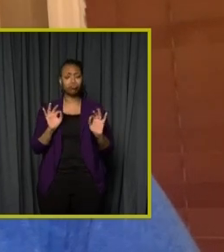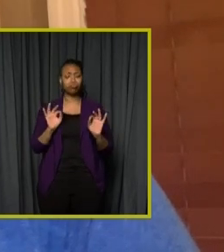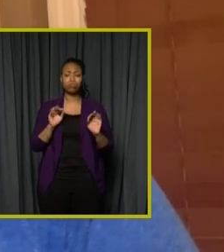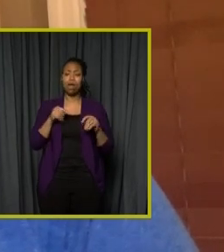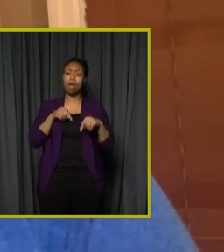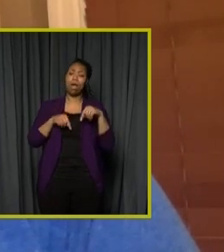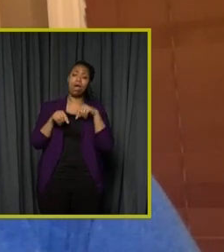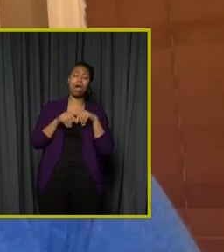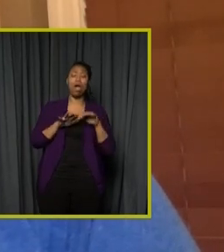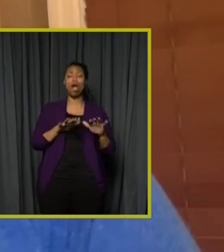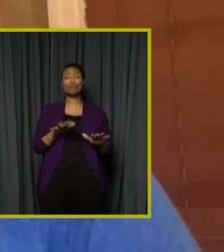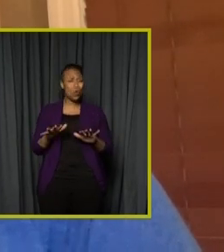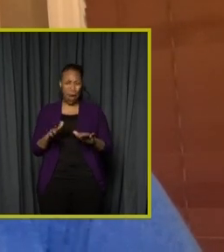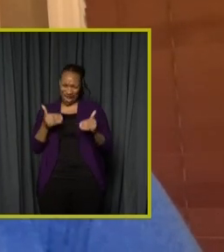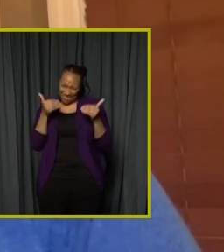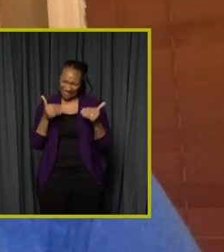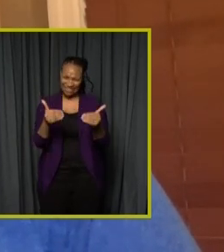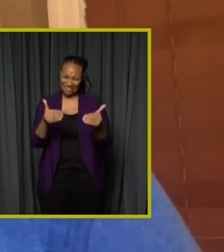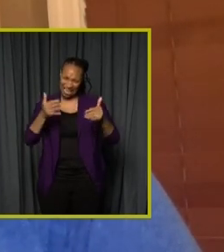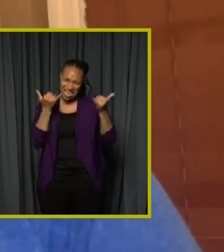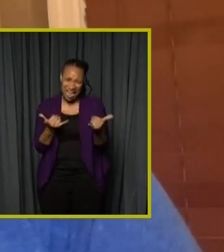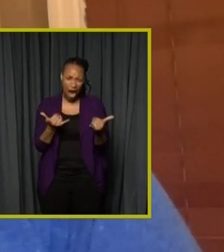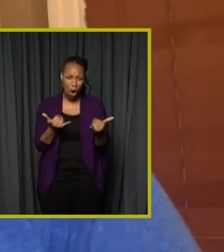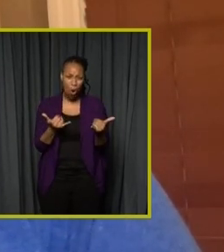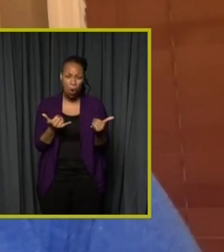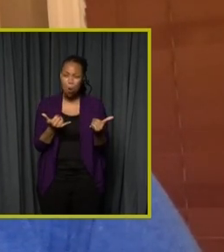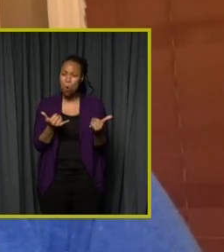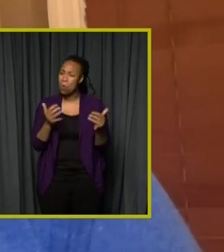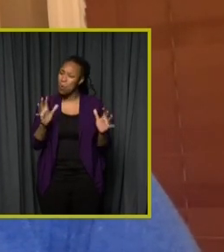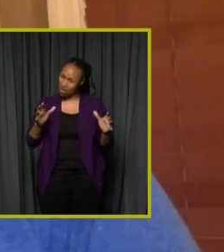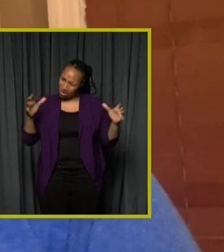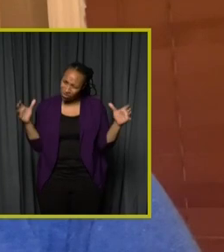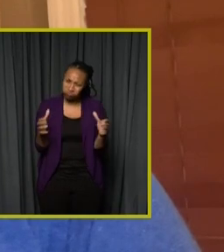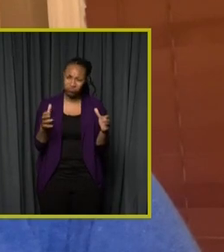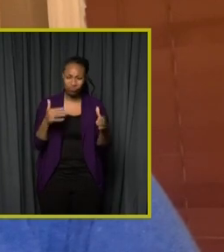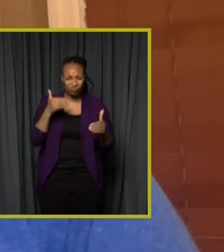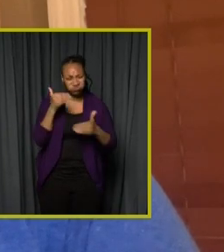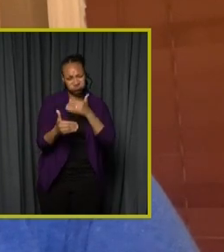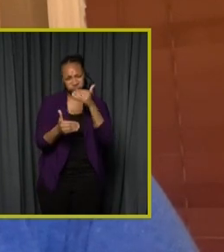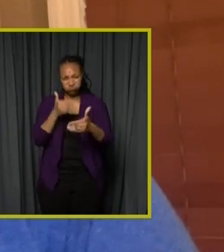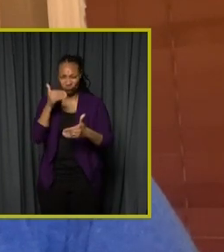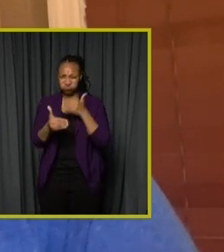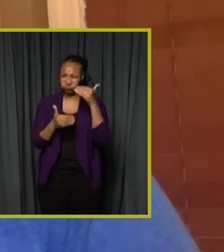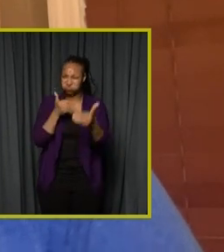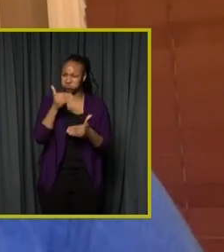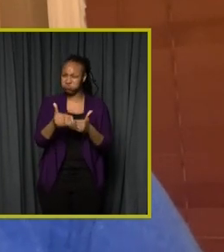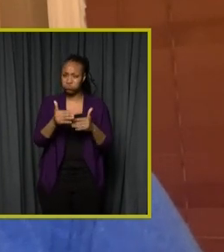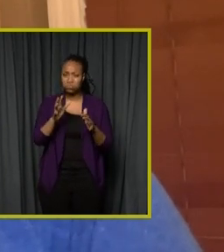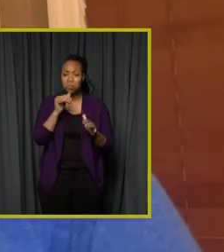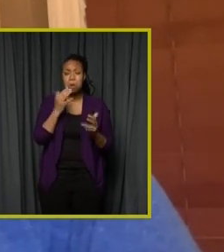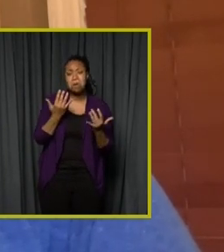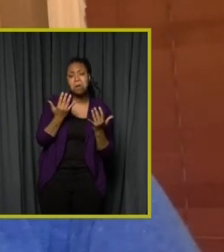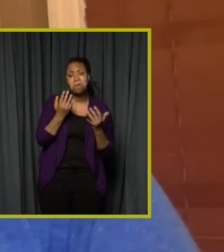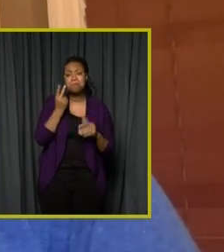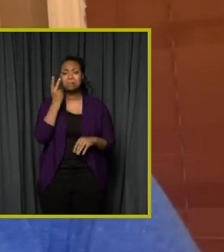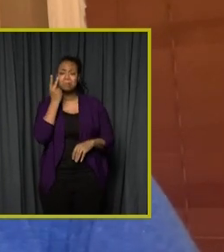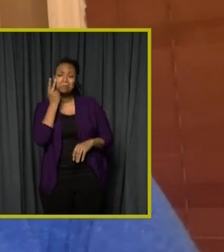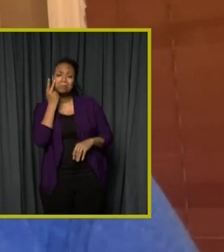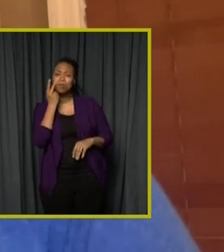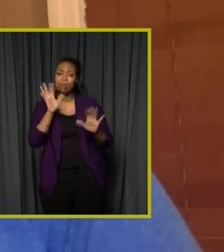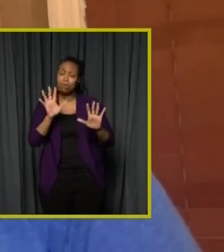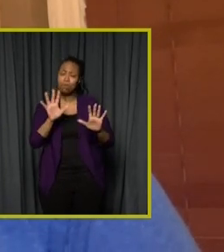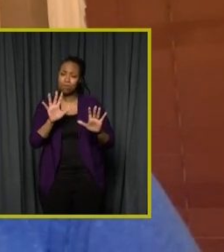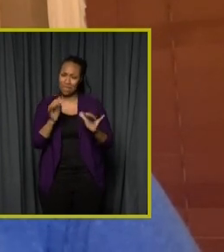luxury of cooling off, nor take the tranquilizing drug of gradualism. But now is the